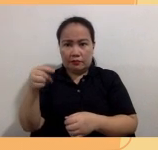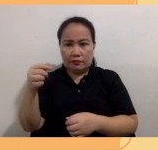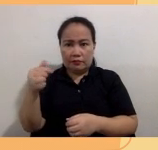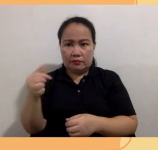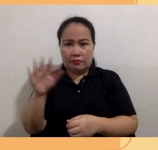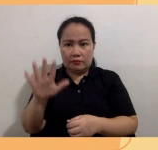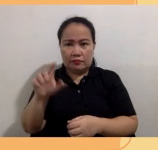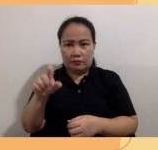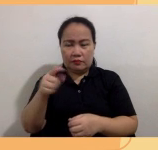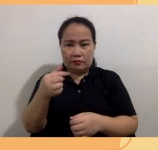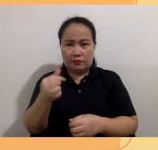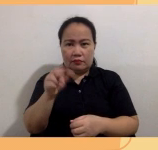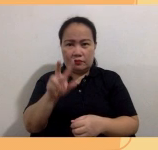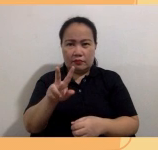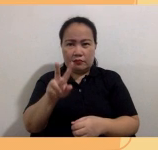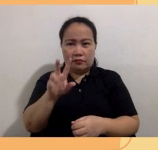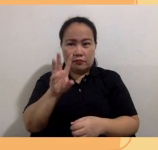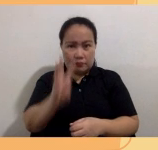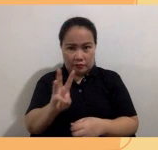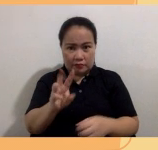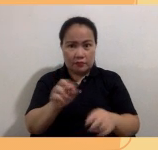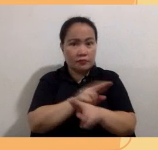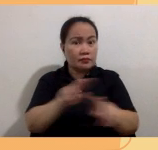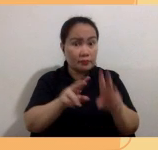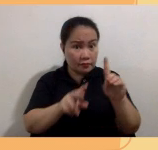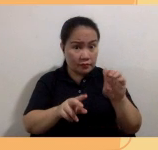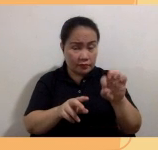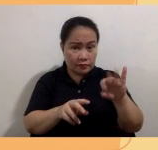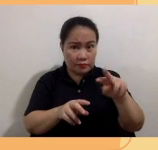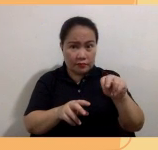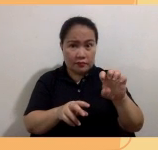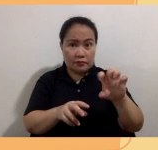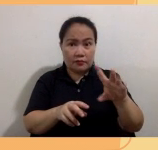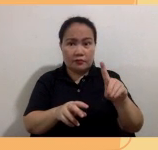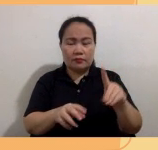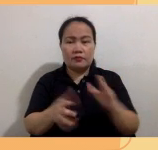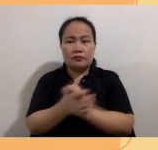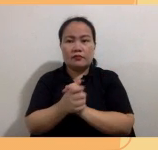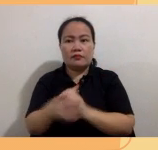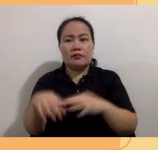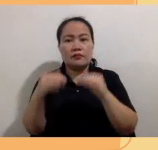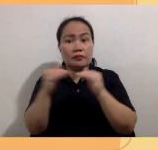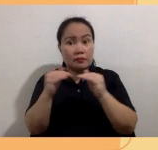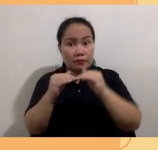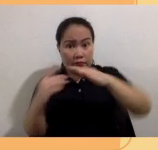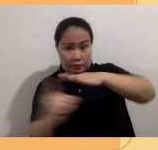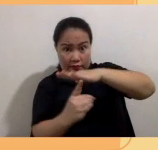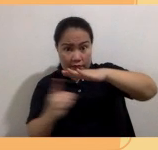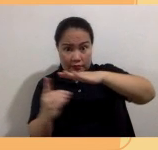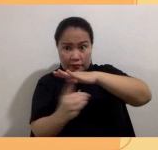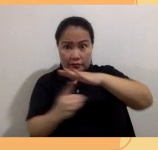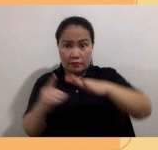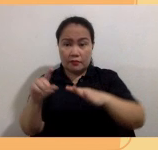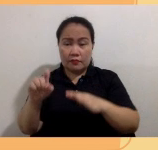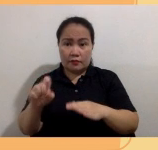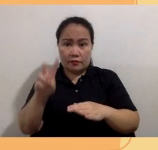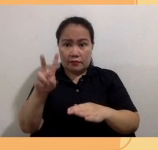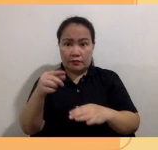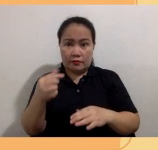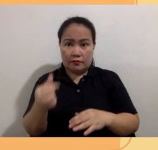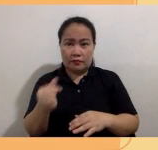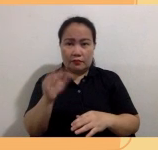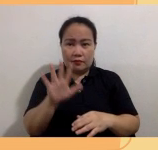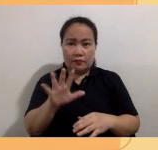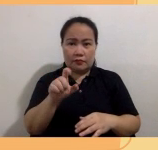equate the denominator by 0. So, we will have x squared plus 5x plus 6. Now, we all know that x squared